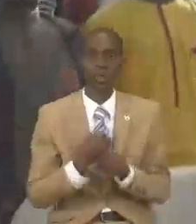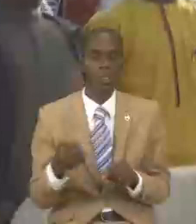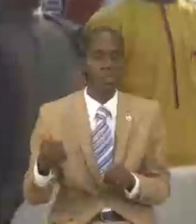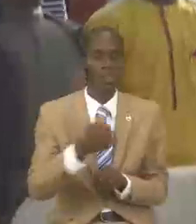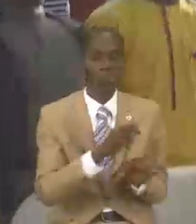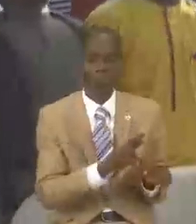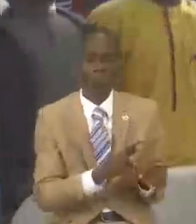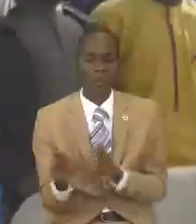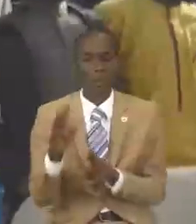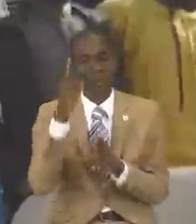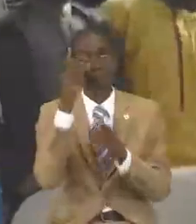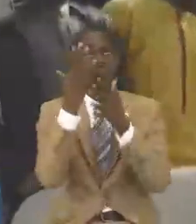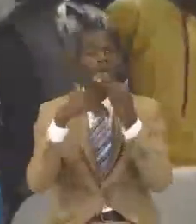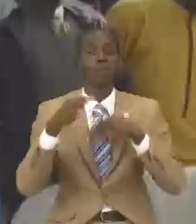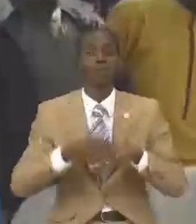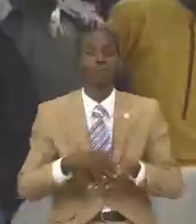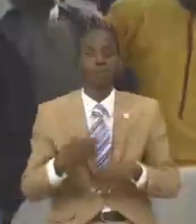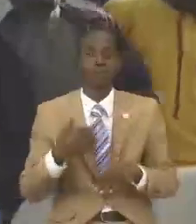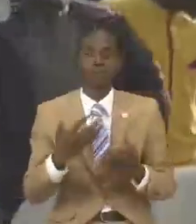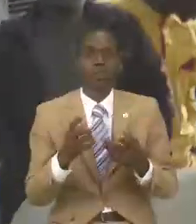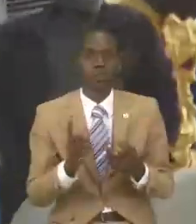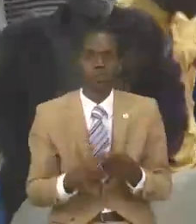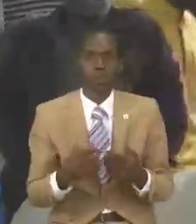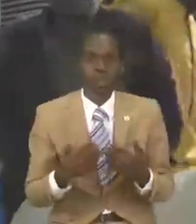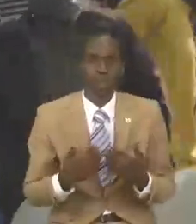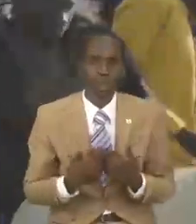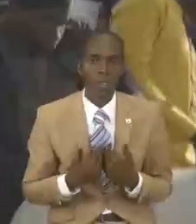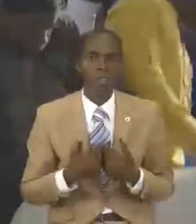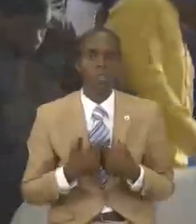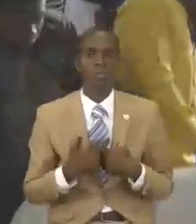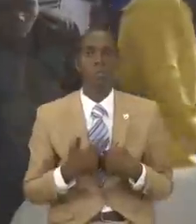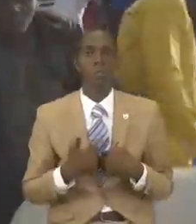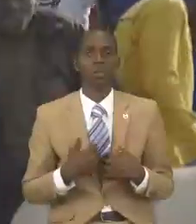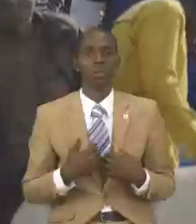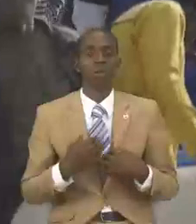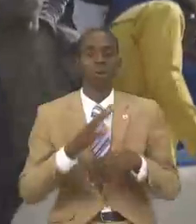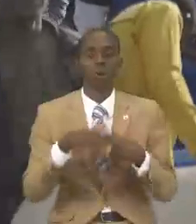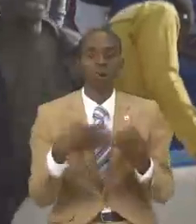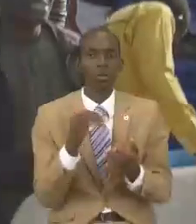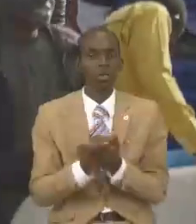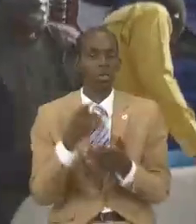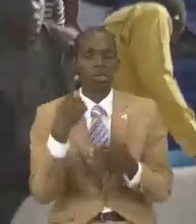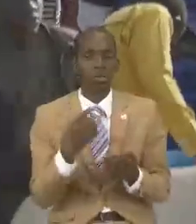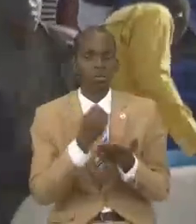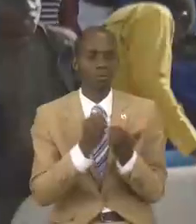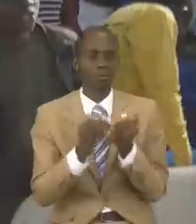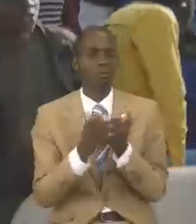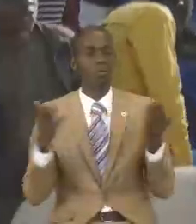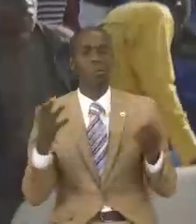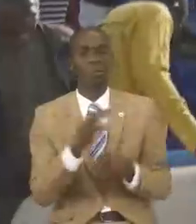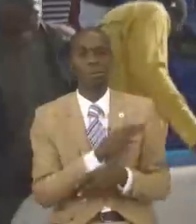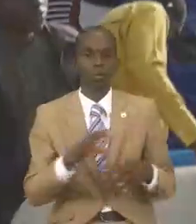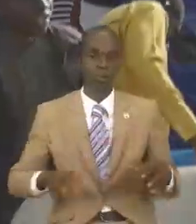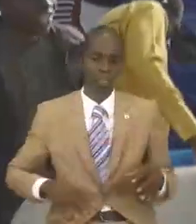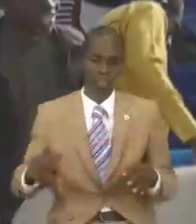heaven. We want to have all that the crucifixion of Christ takes in